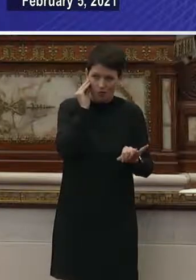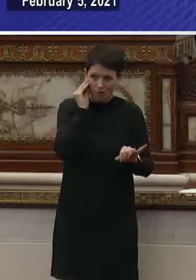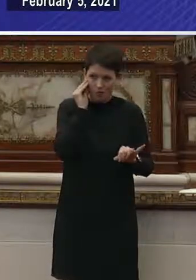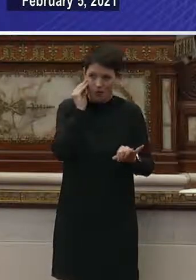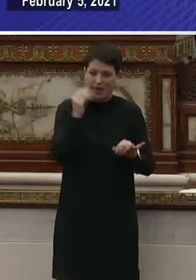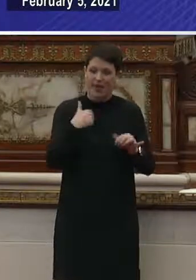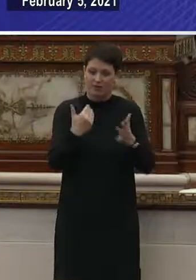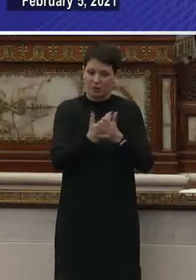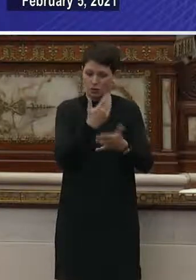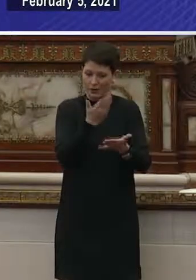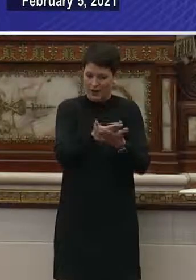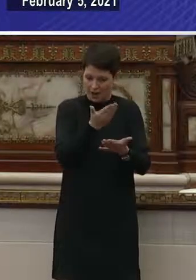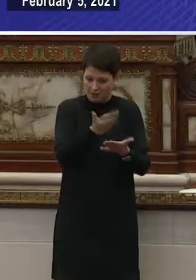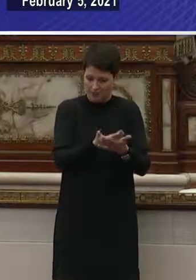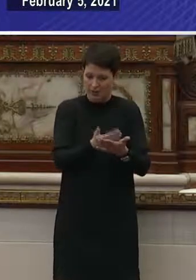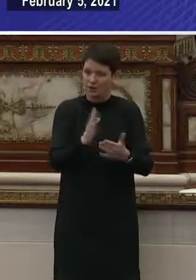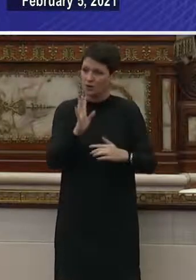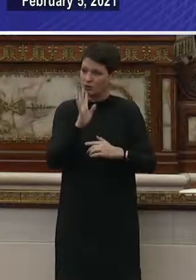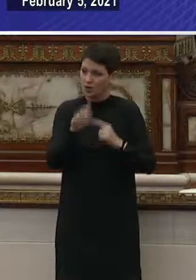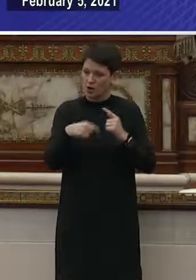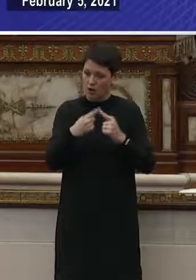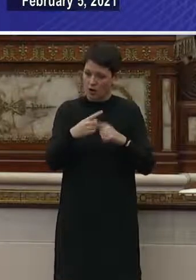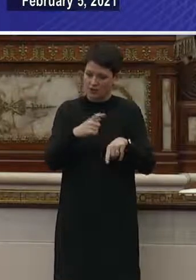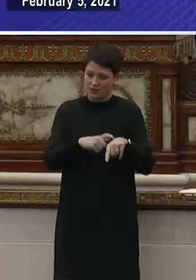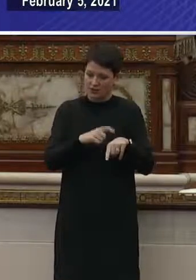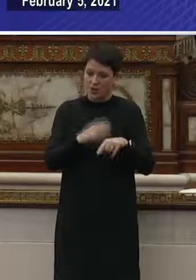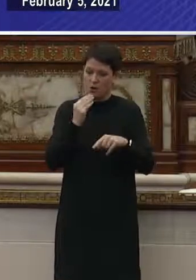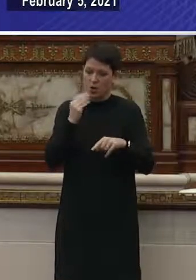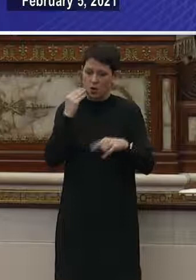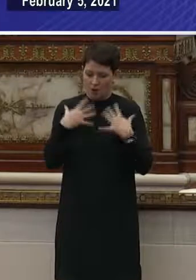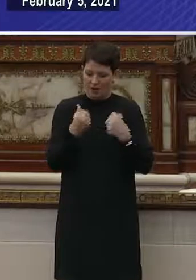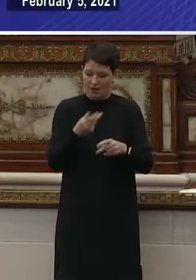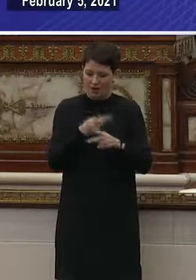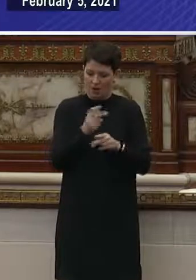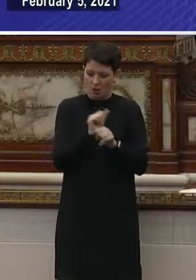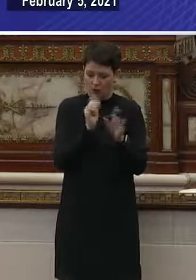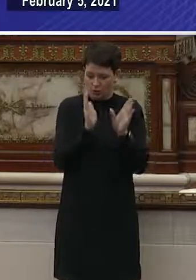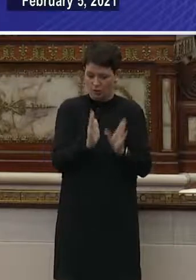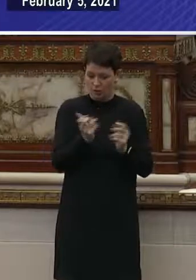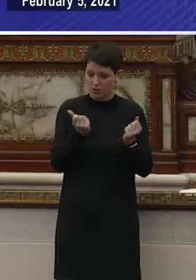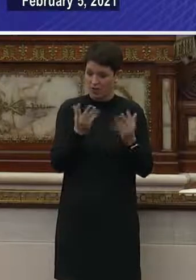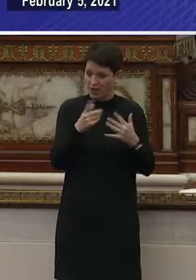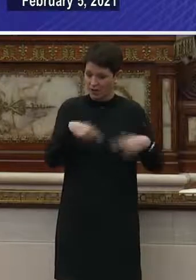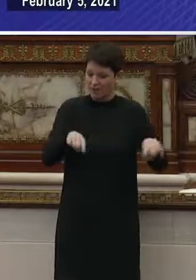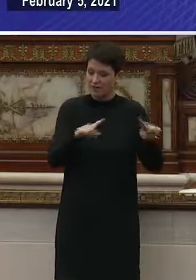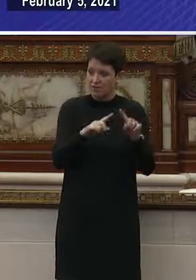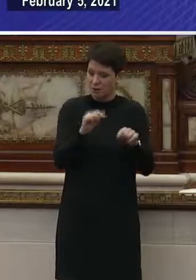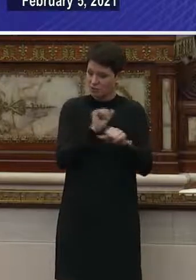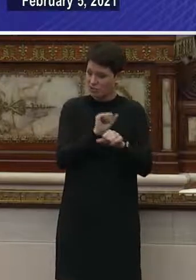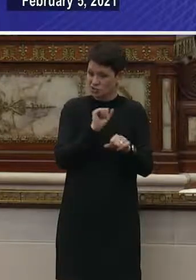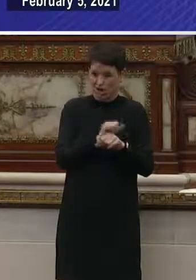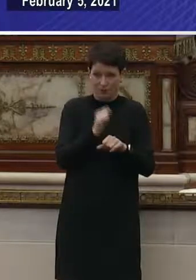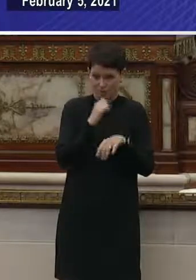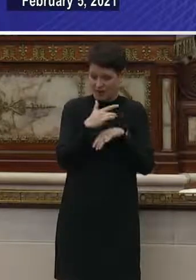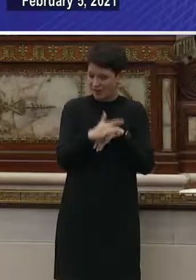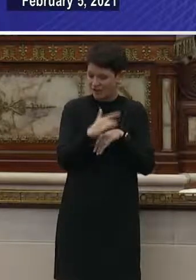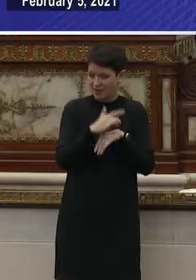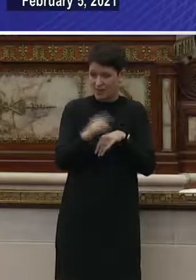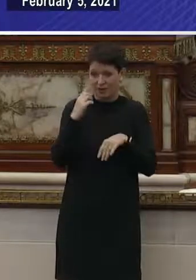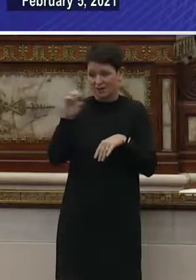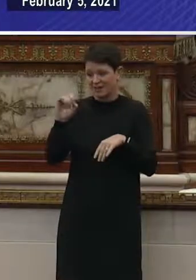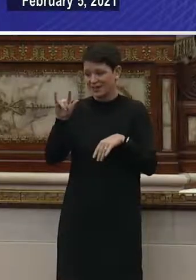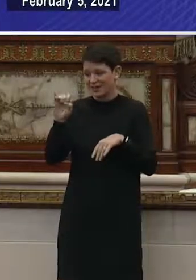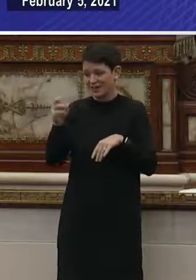new economy. You hear us all of this talk that we're talking about home health care workers. Well, much of that, these jobs wouldn't be available had